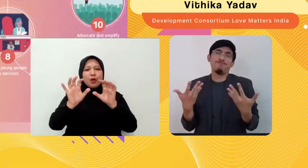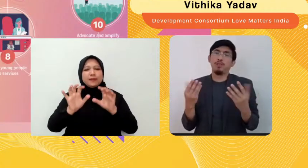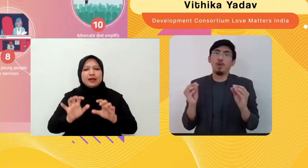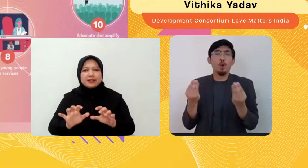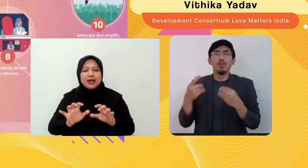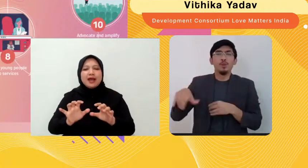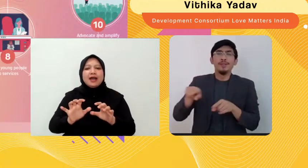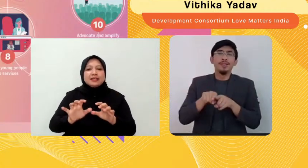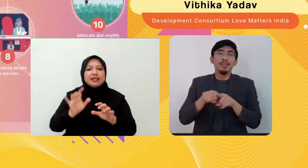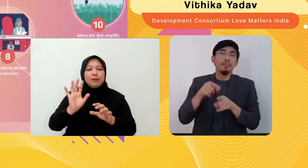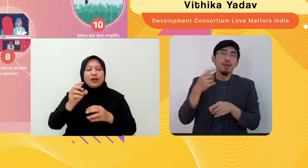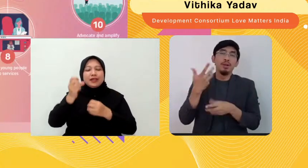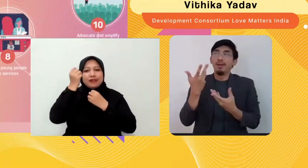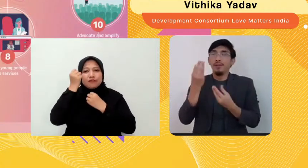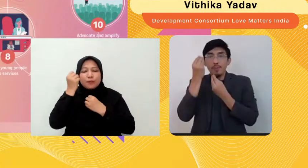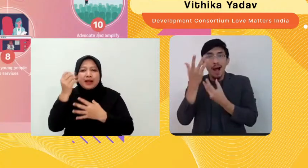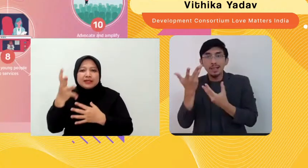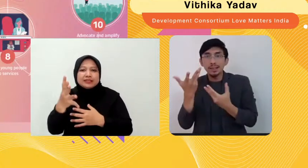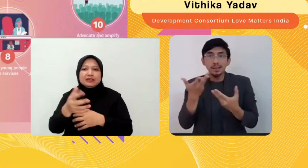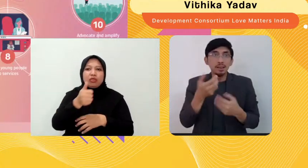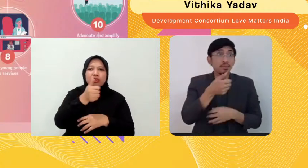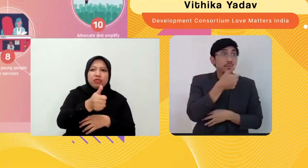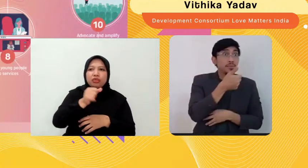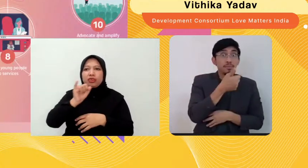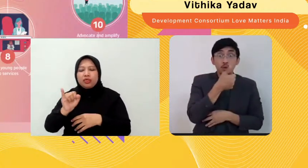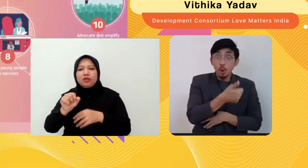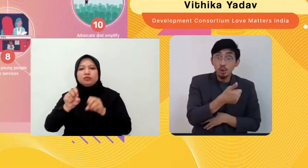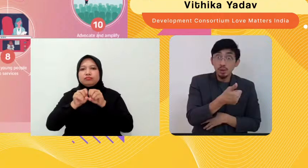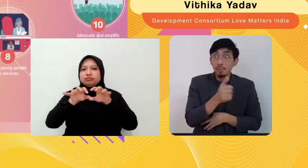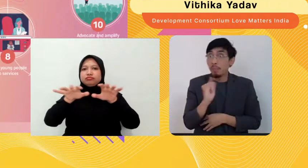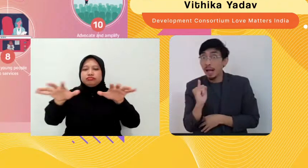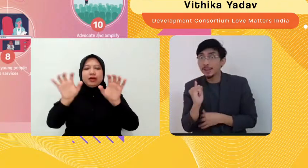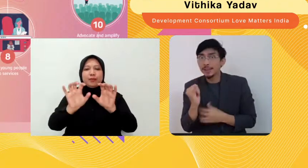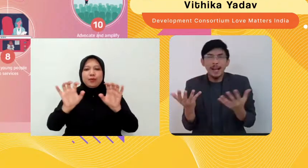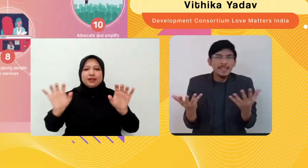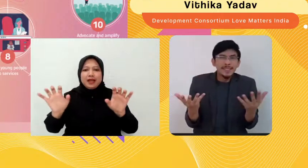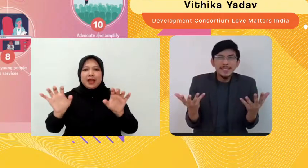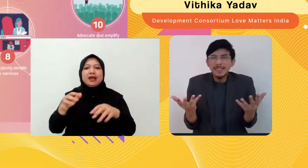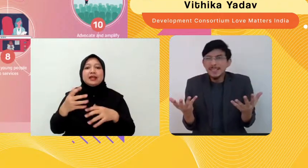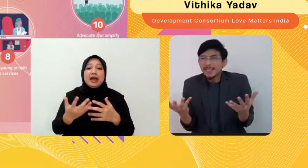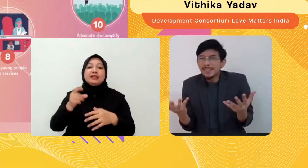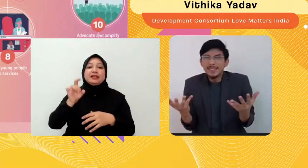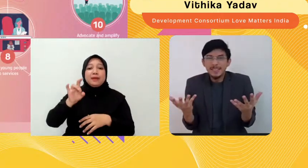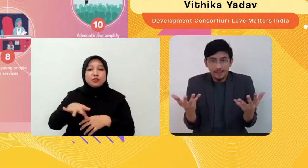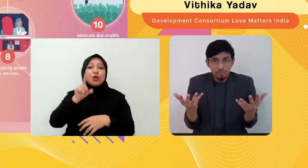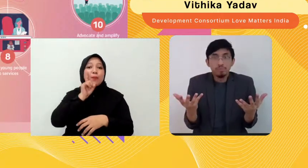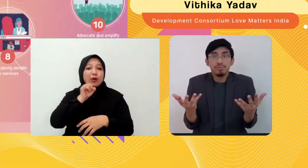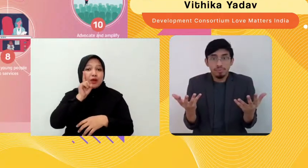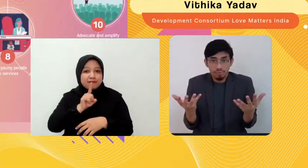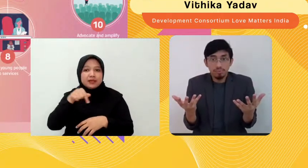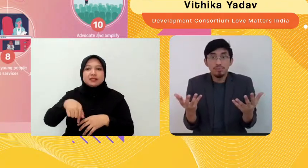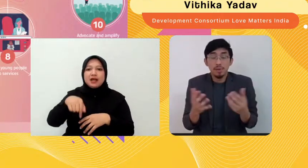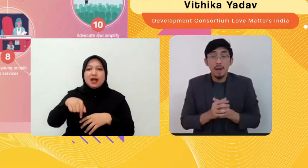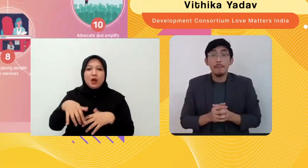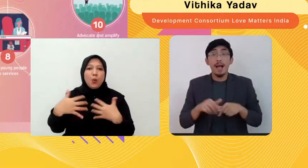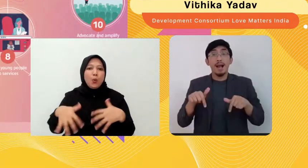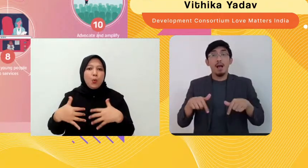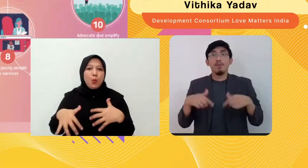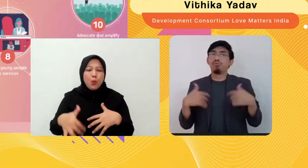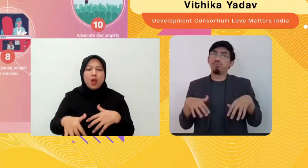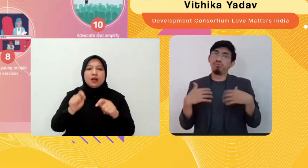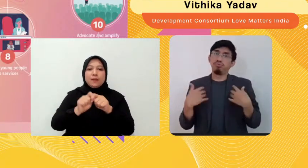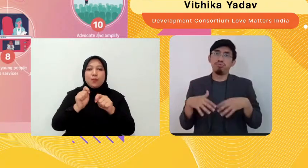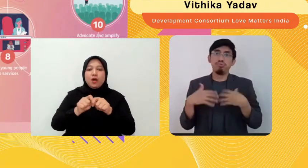both. And because of the world of pornography, which is largely sort of produced with male gaze in mind, and how